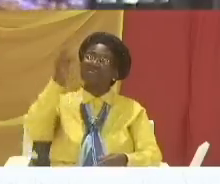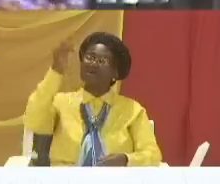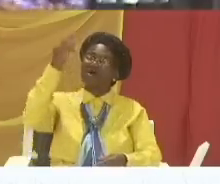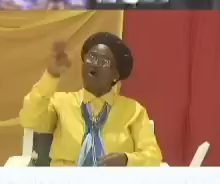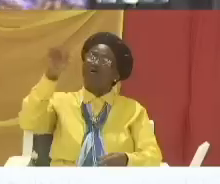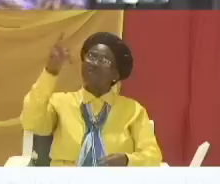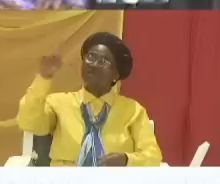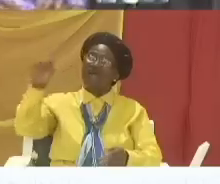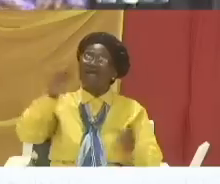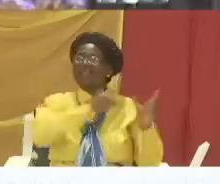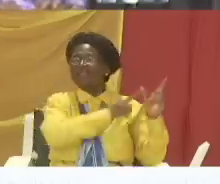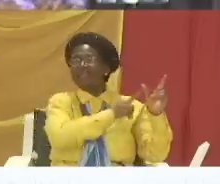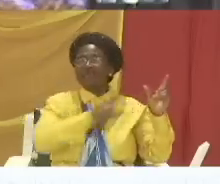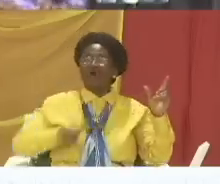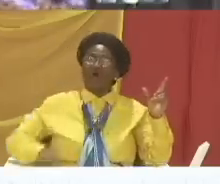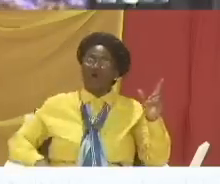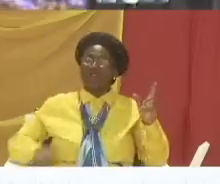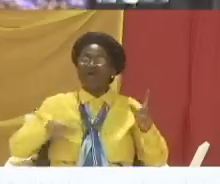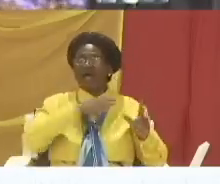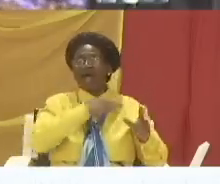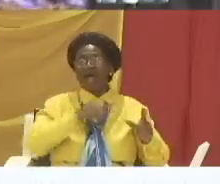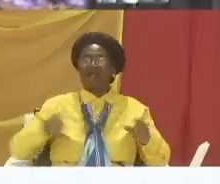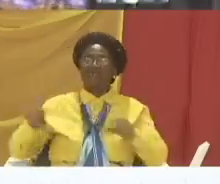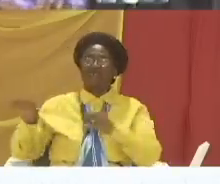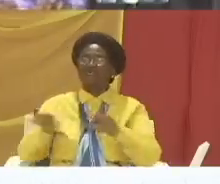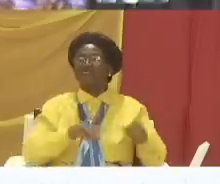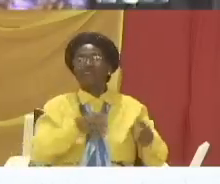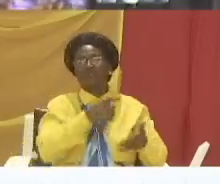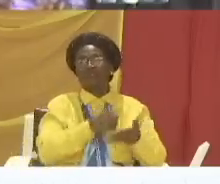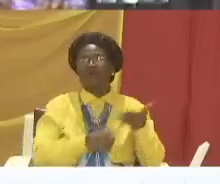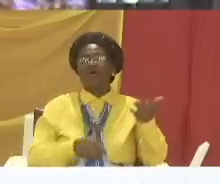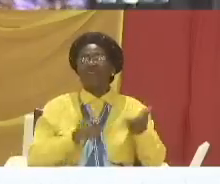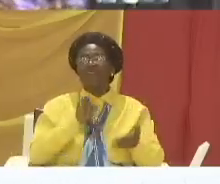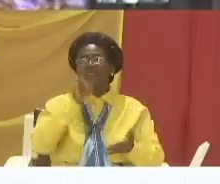and do what is right in his sight,